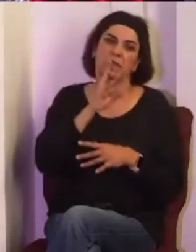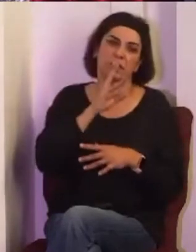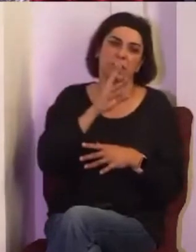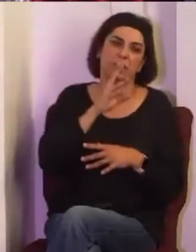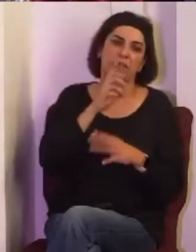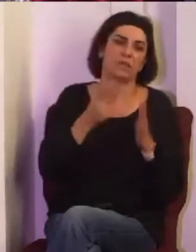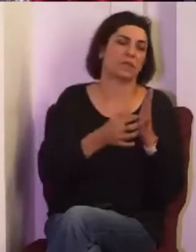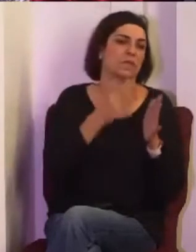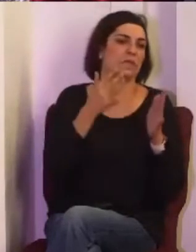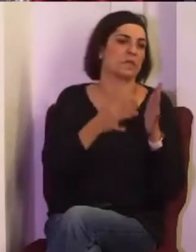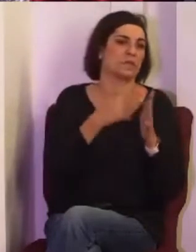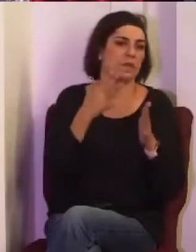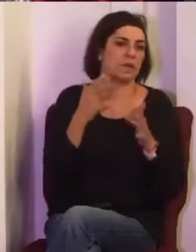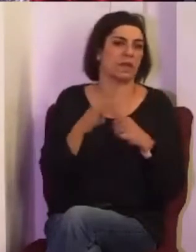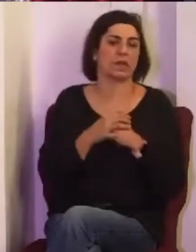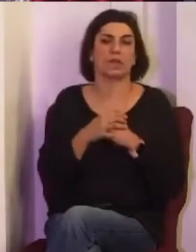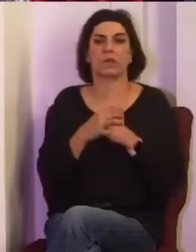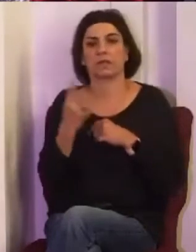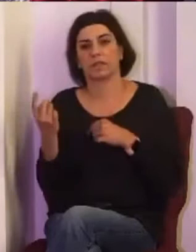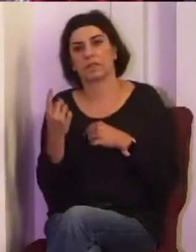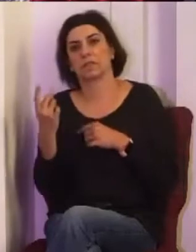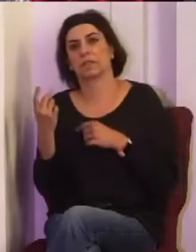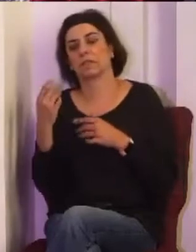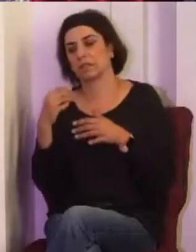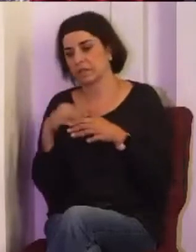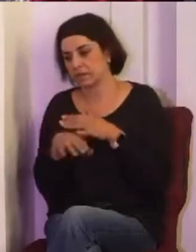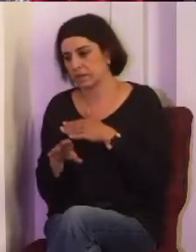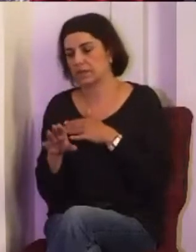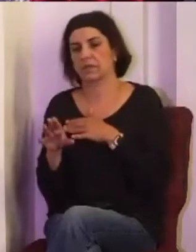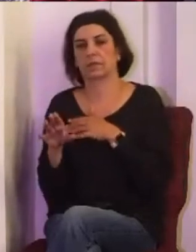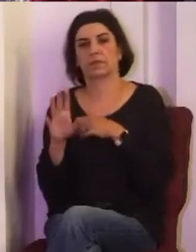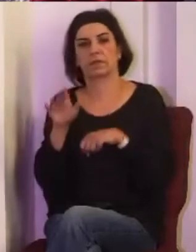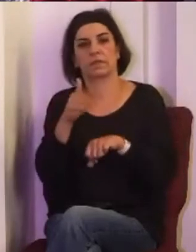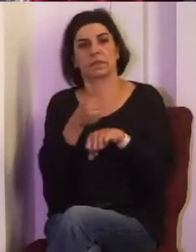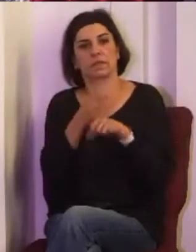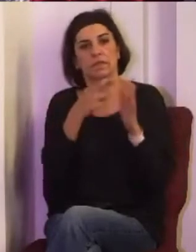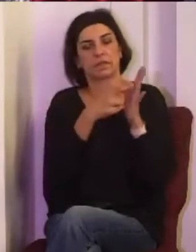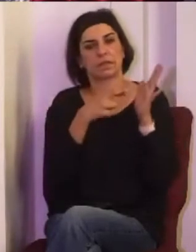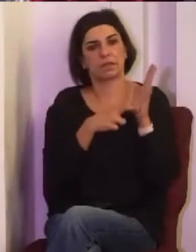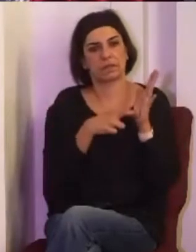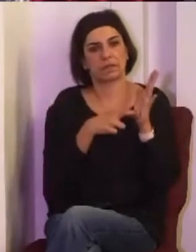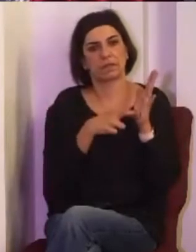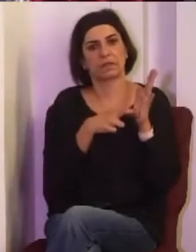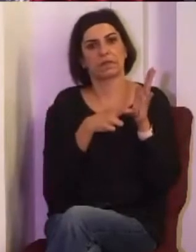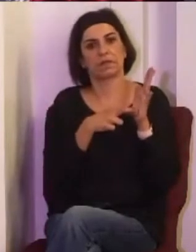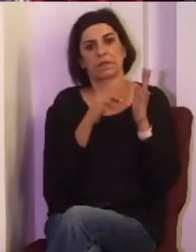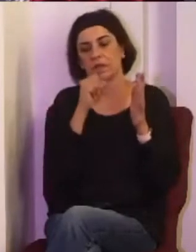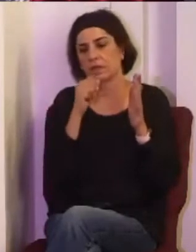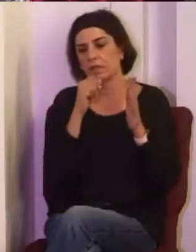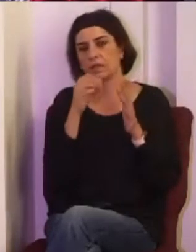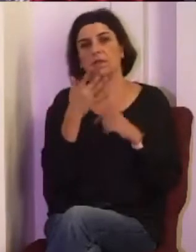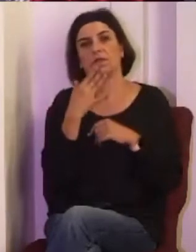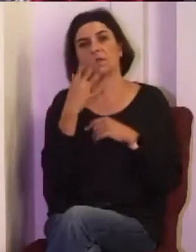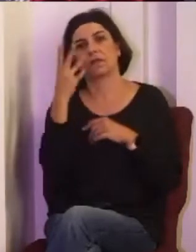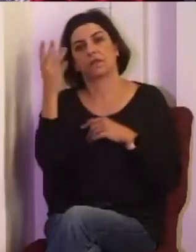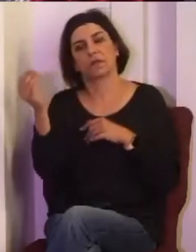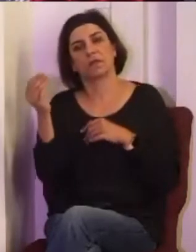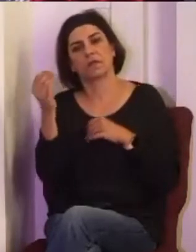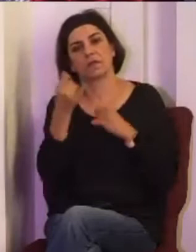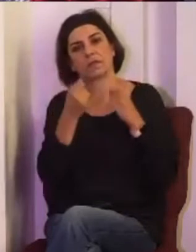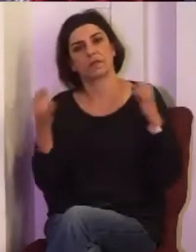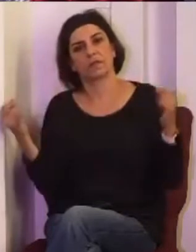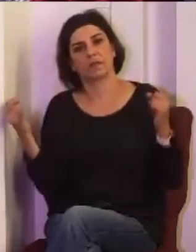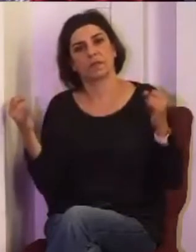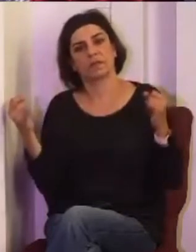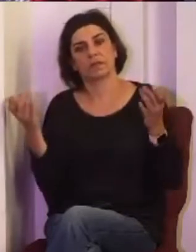that. They wanted somebody to come in there and set down the rules and say, here are the rules. Don't color outside the lines. Here's the